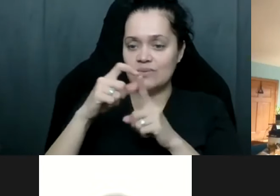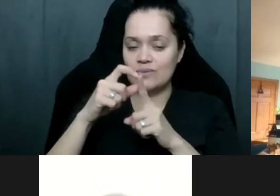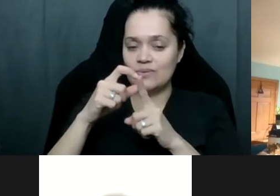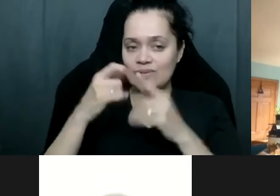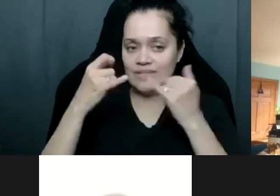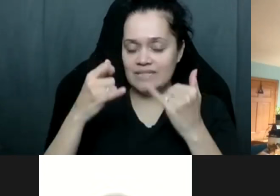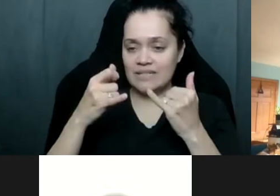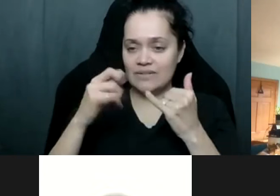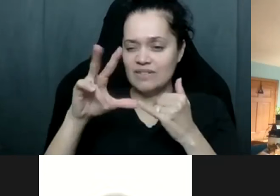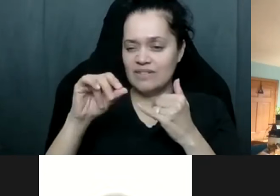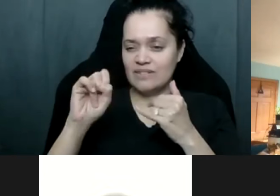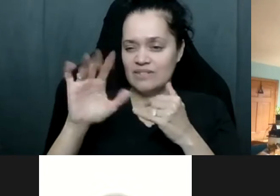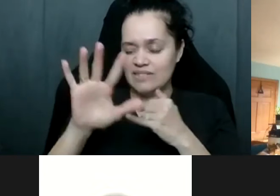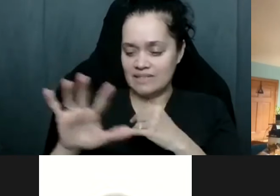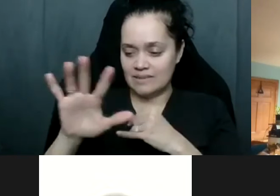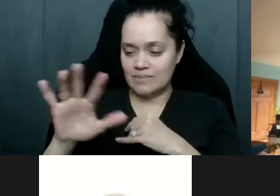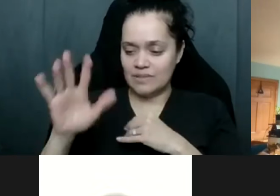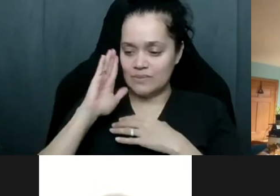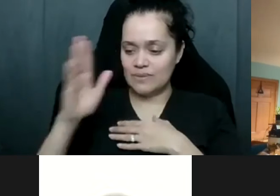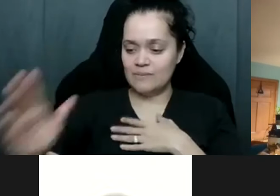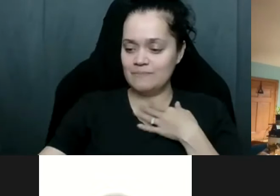in 30 seconds.